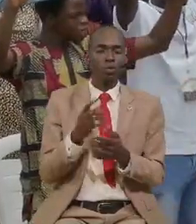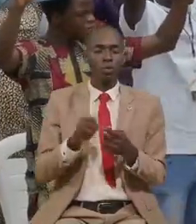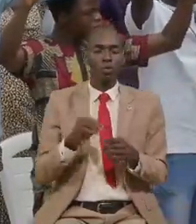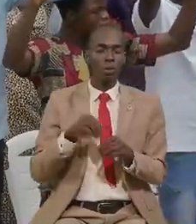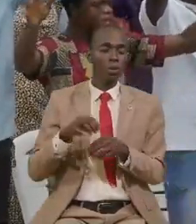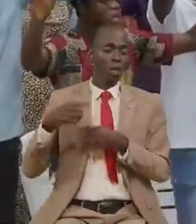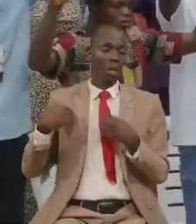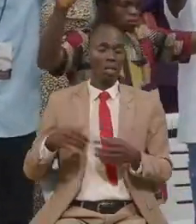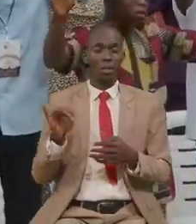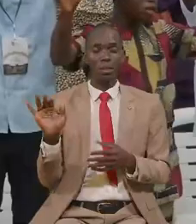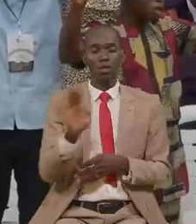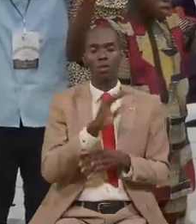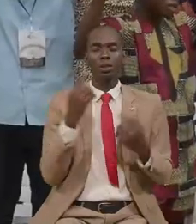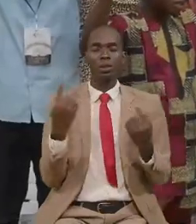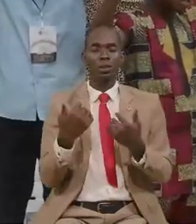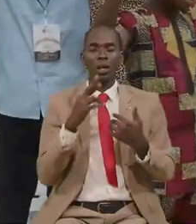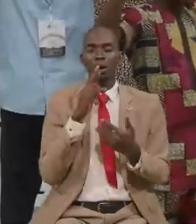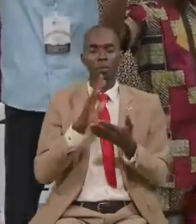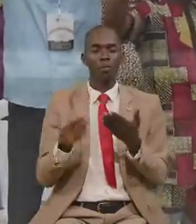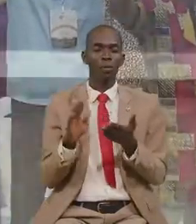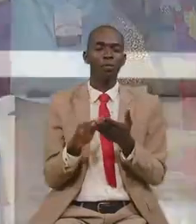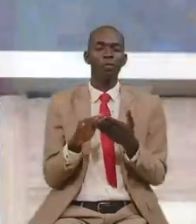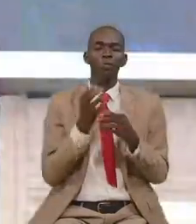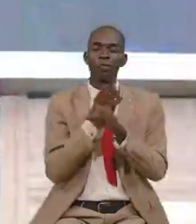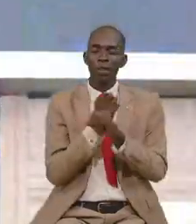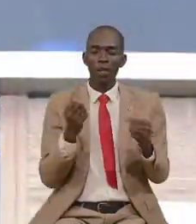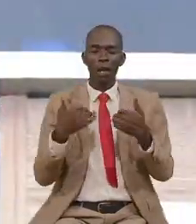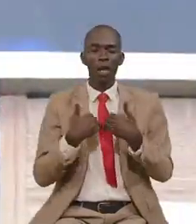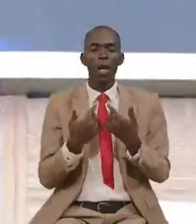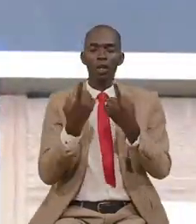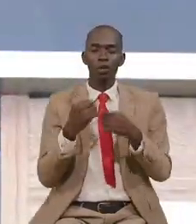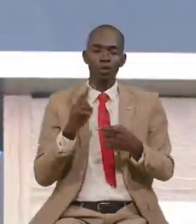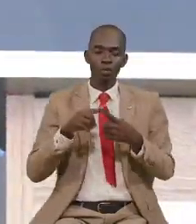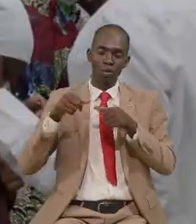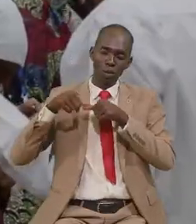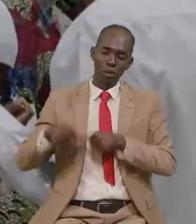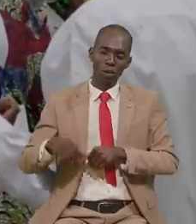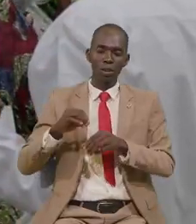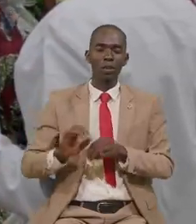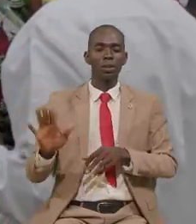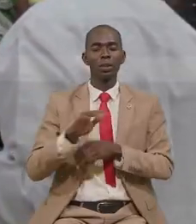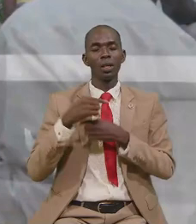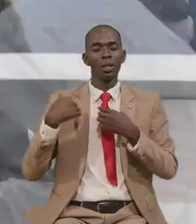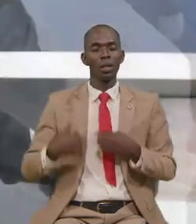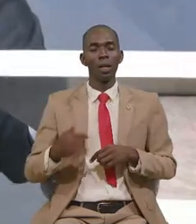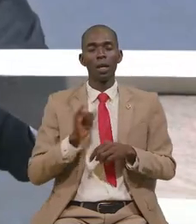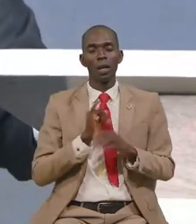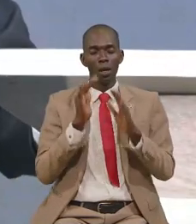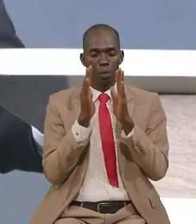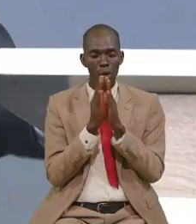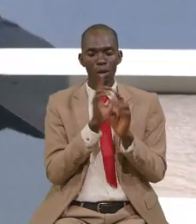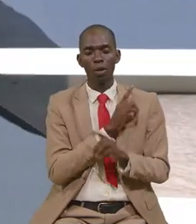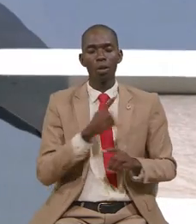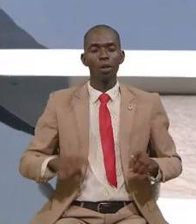are forgiven. Salvation has come to settle in their heart. And I pray, Lord, for those who